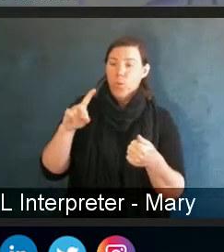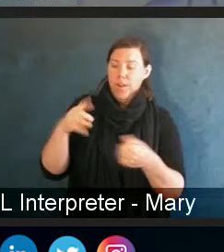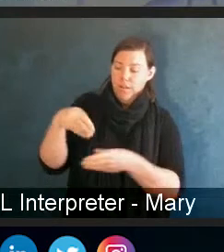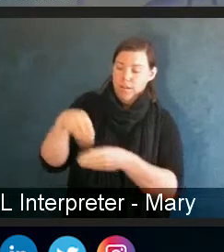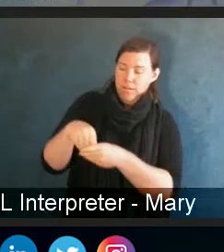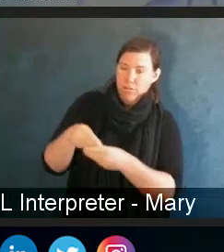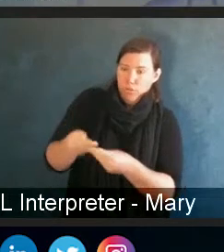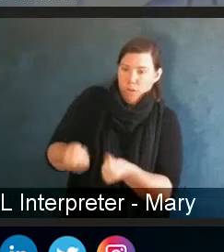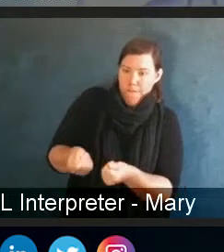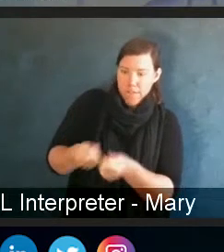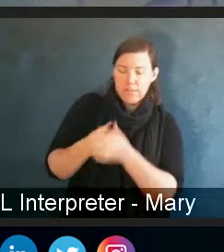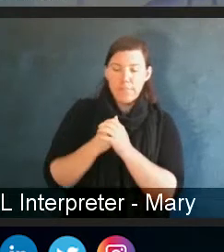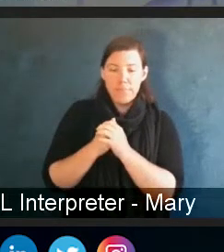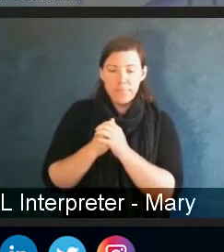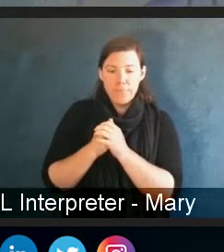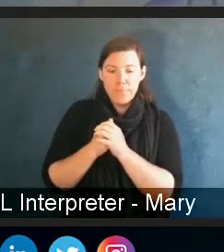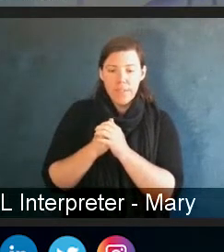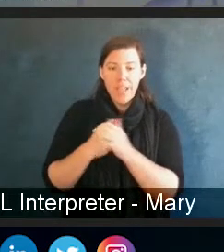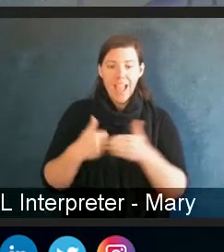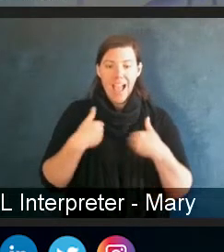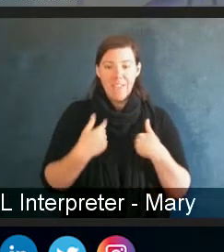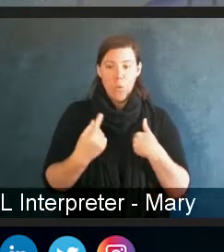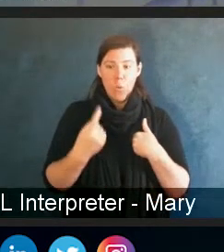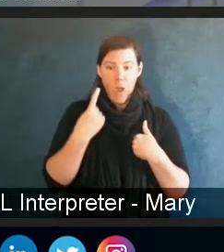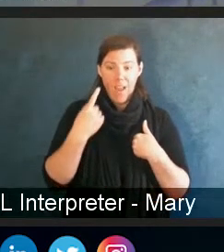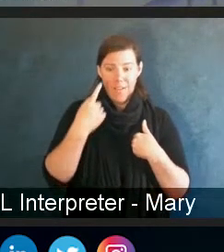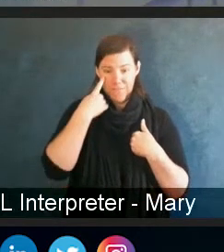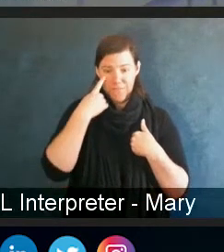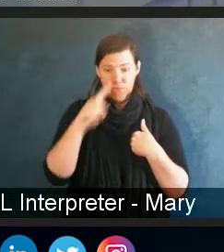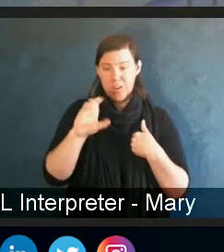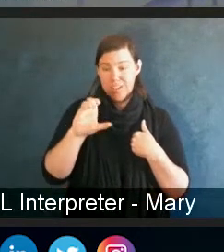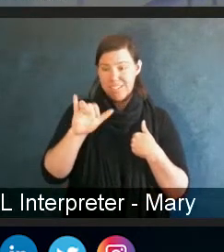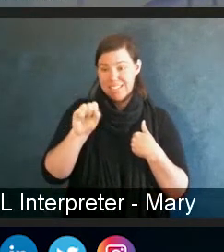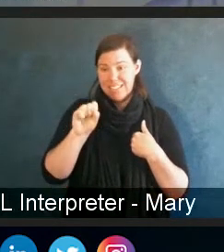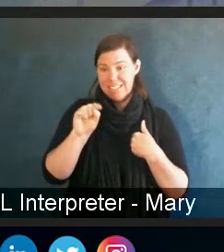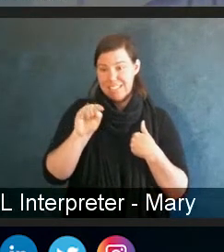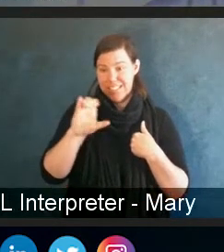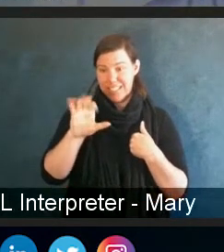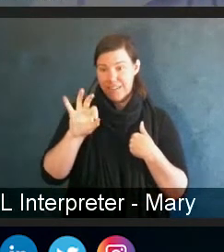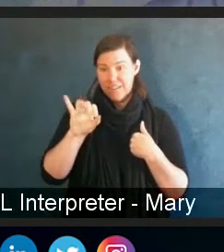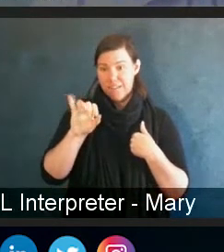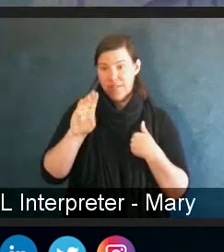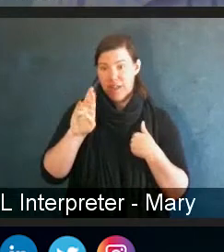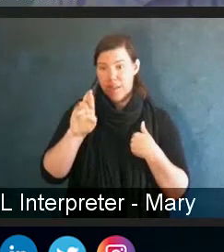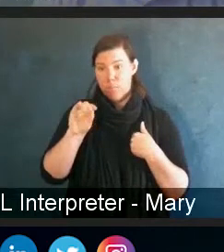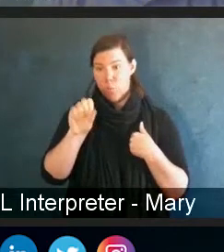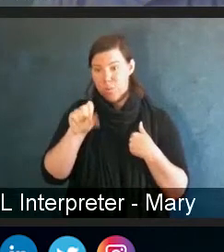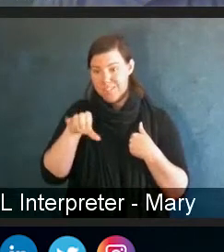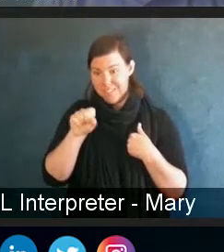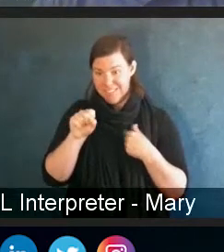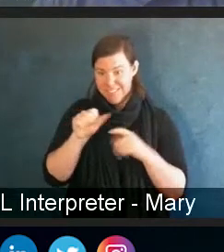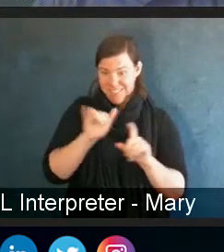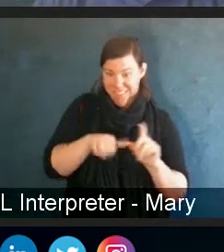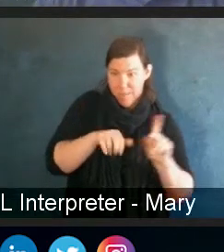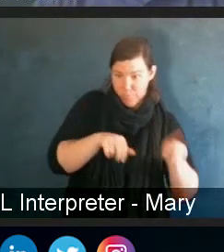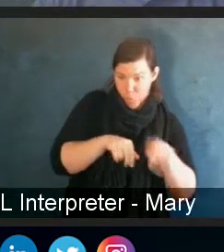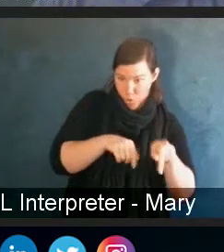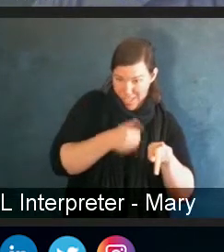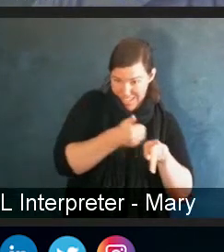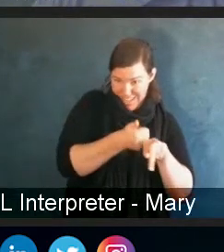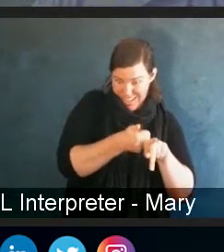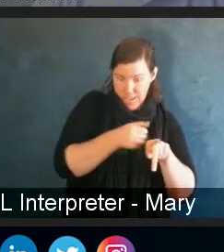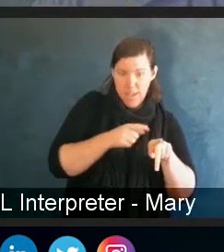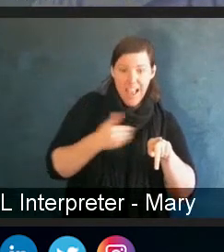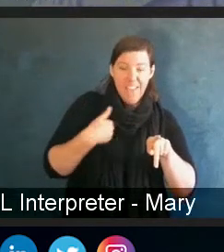cystic fibrosis. So there's a single point mutation in that protein that causes cystic fibrosis.